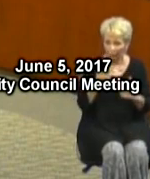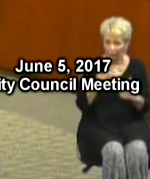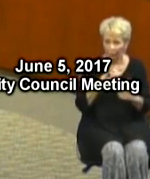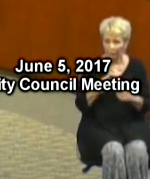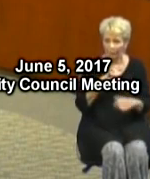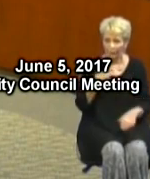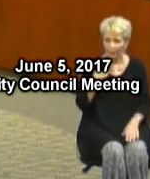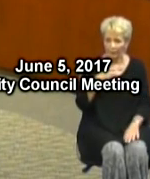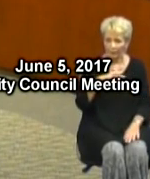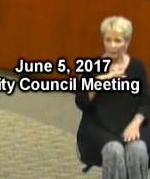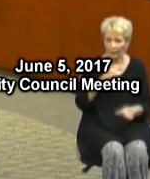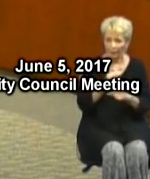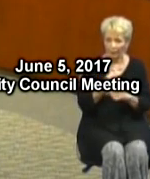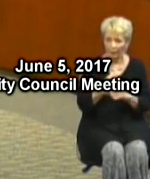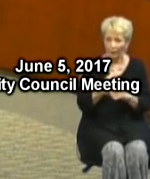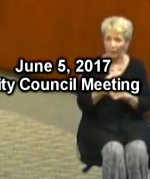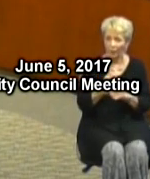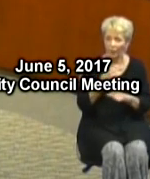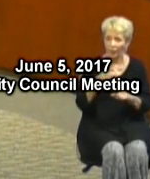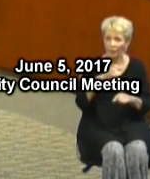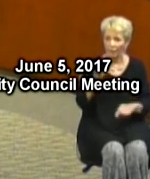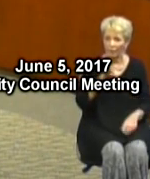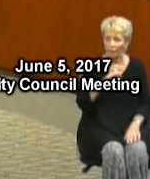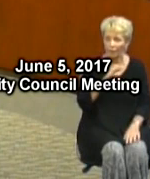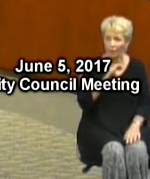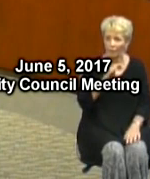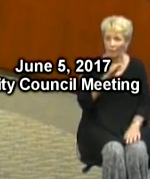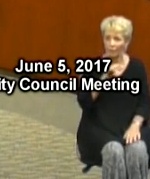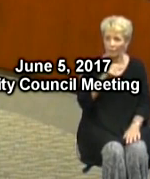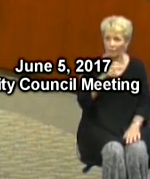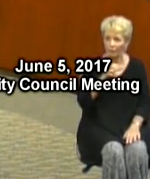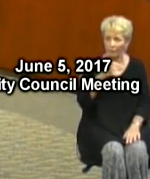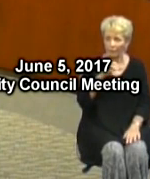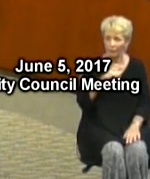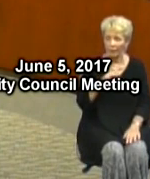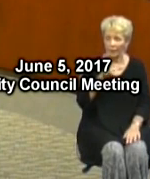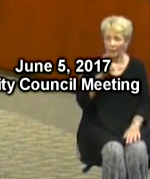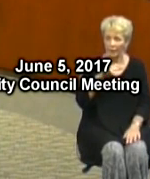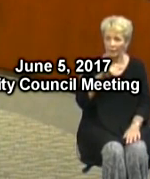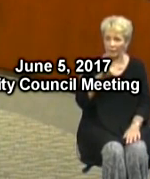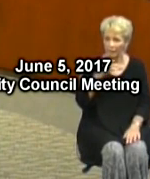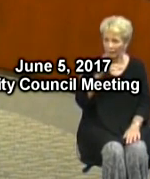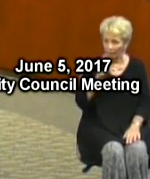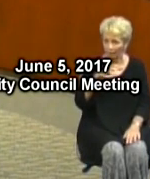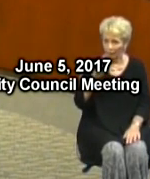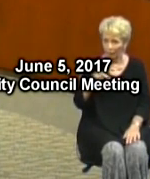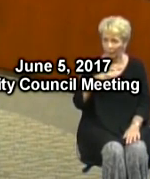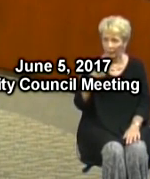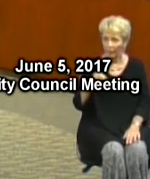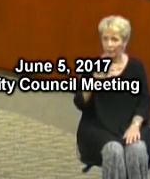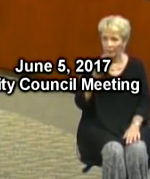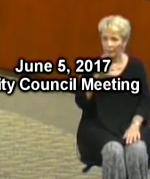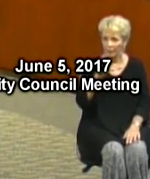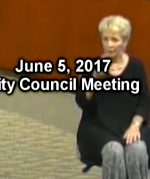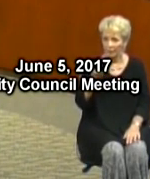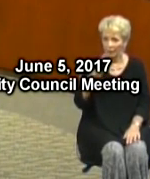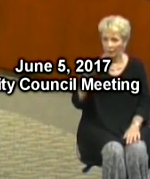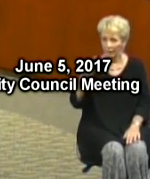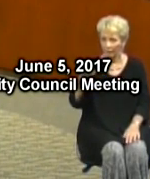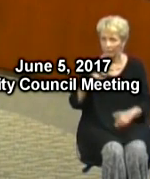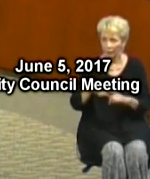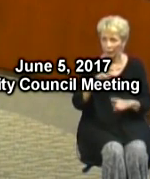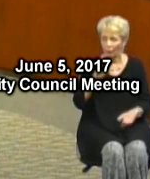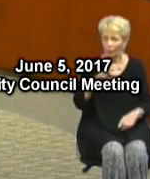seats. I move to appoint Mike Hassan, Thomas Reap, and Scott Davis to the Recreation